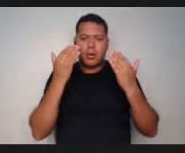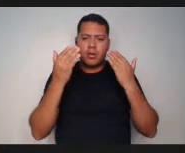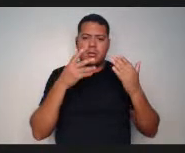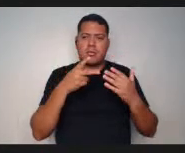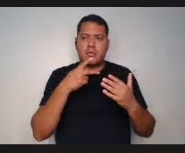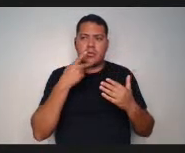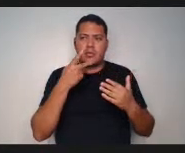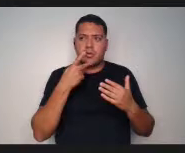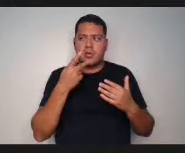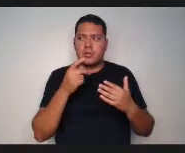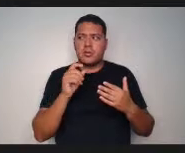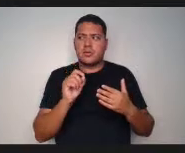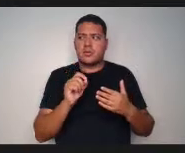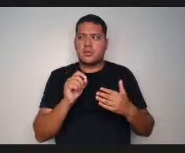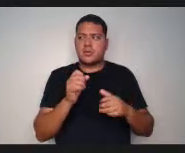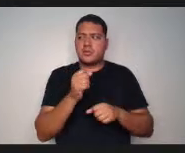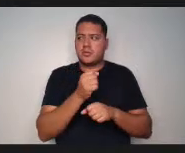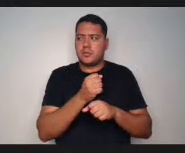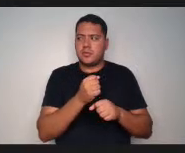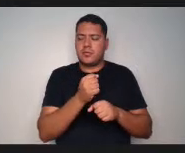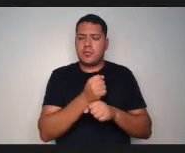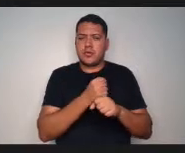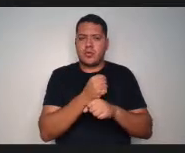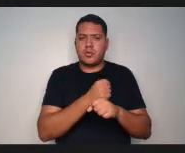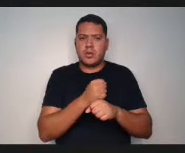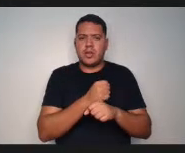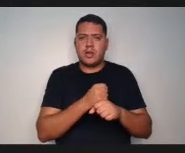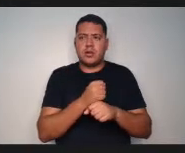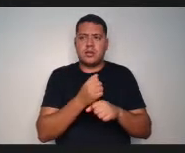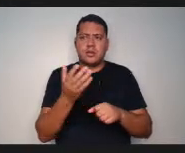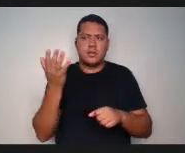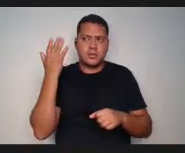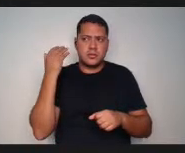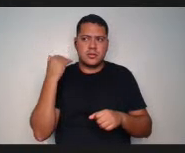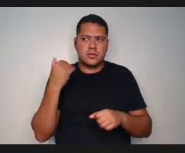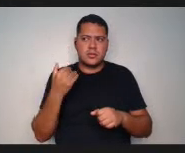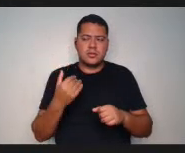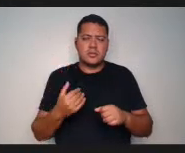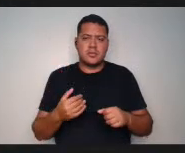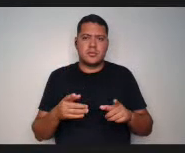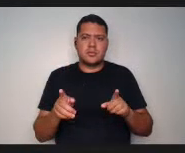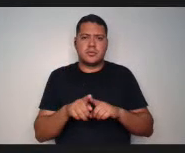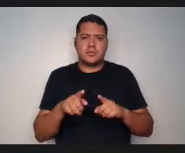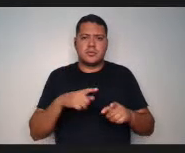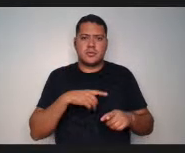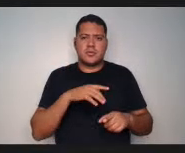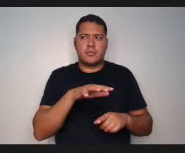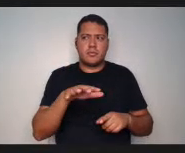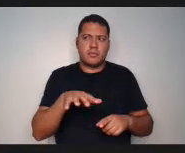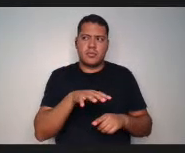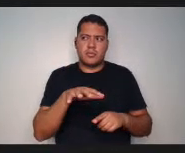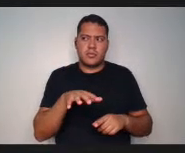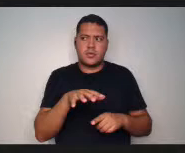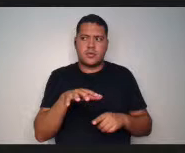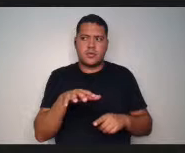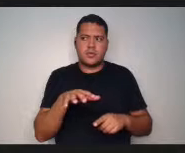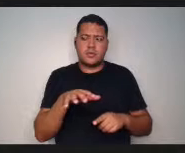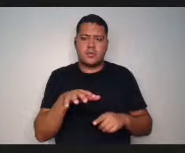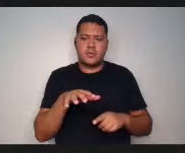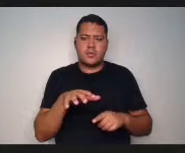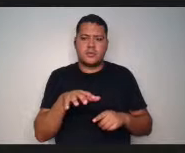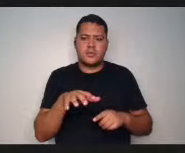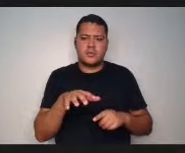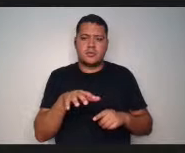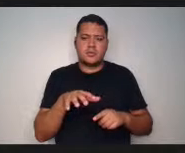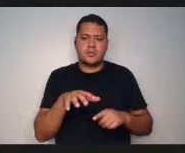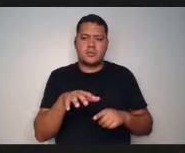So what do I mean by work stresses? I'm sure many are familiar with the idea of stress, our natural fight or flight